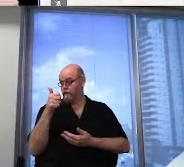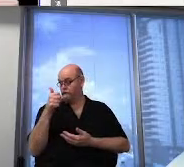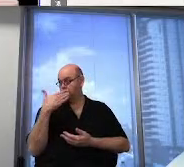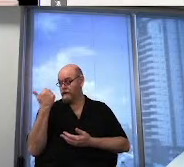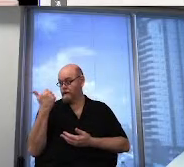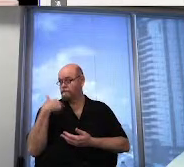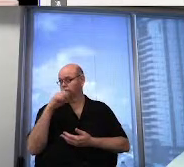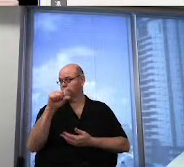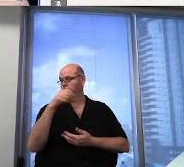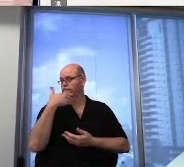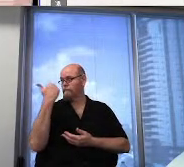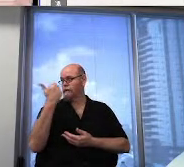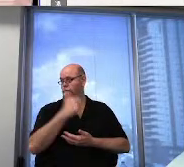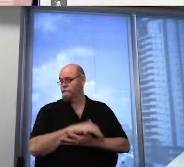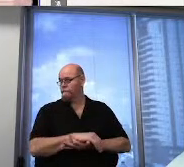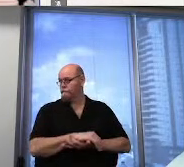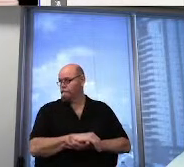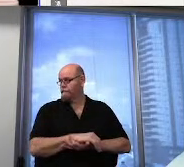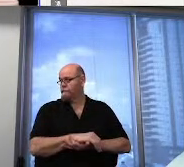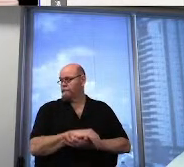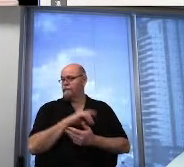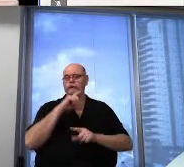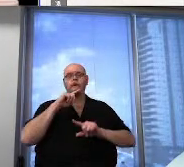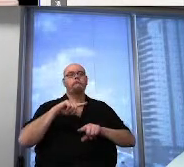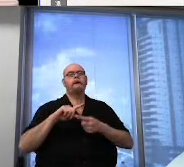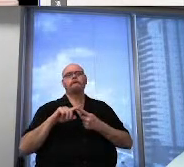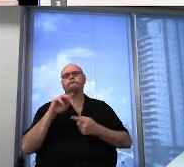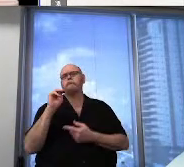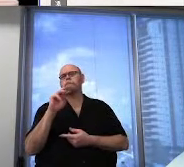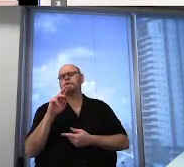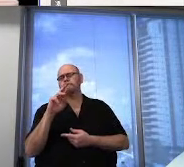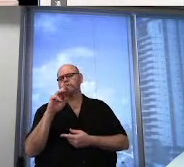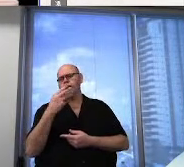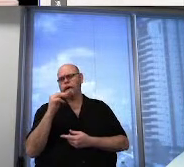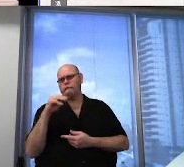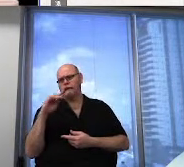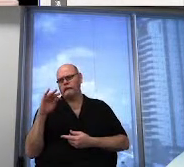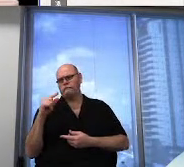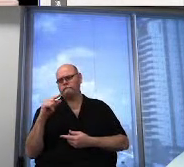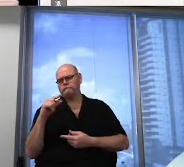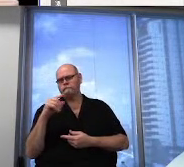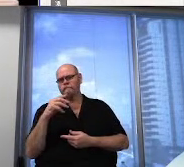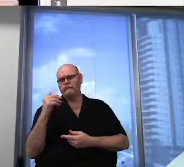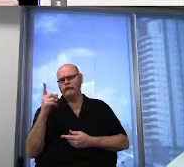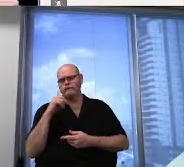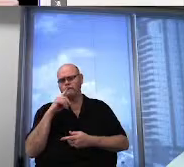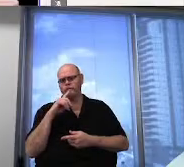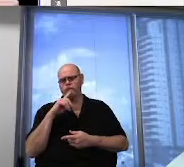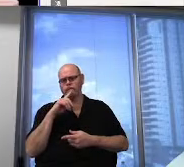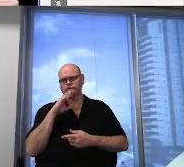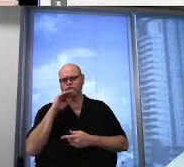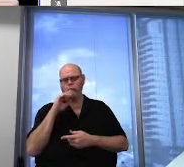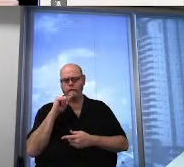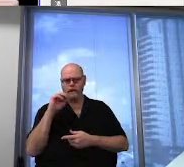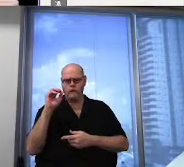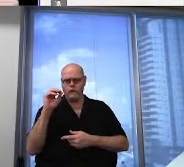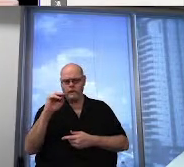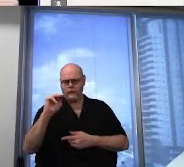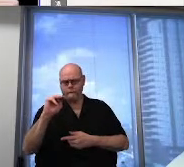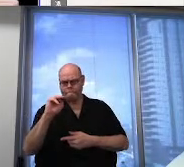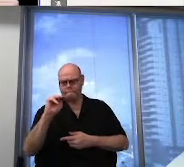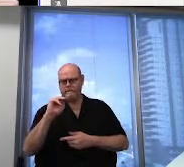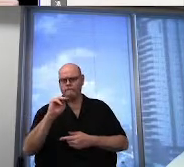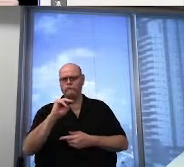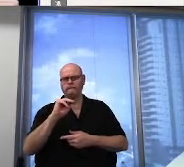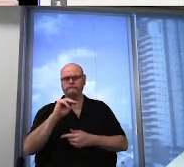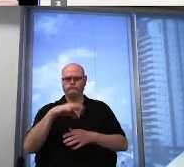One, two, three, four. Can you hear? In response to Mr. Hempling, you then talked about that O&M type activity was